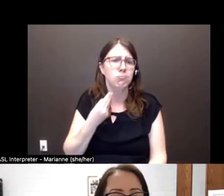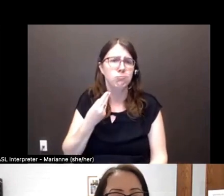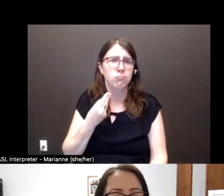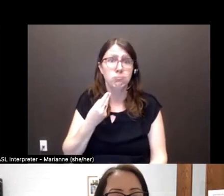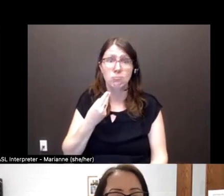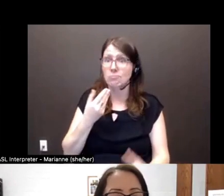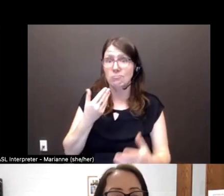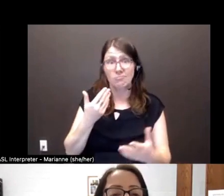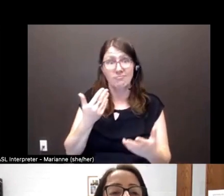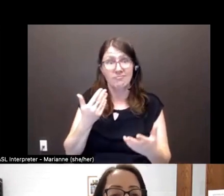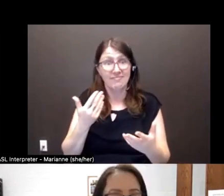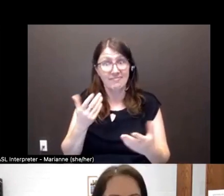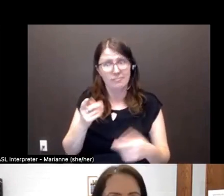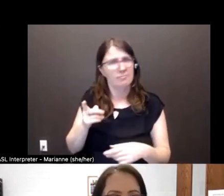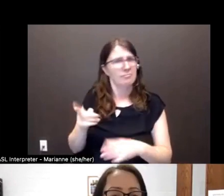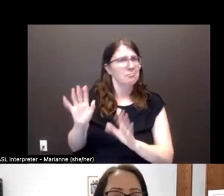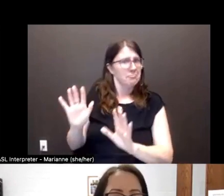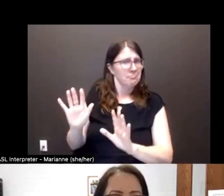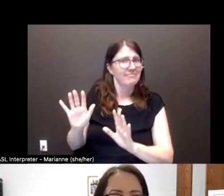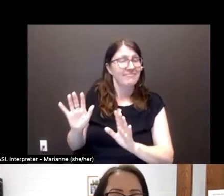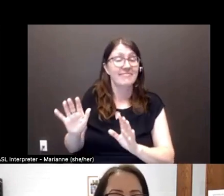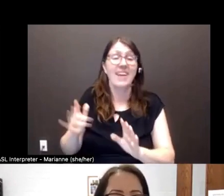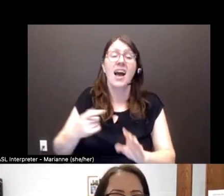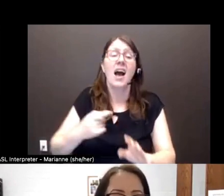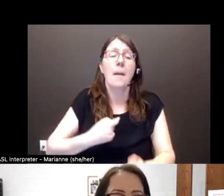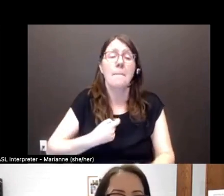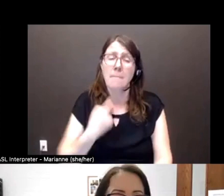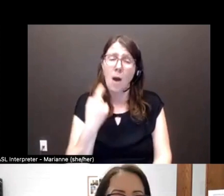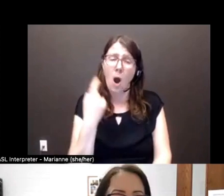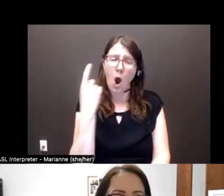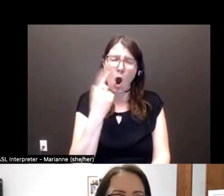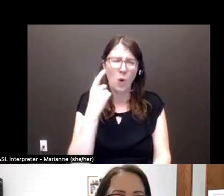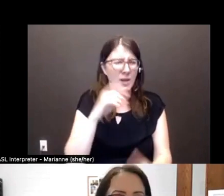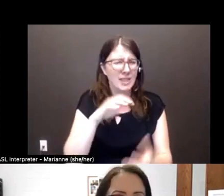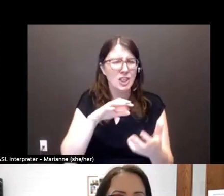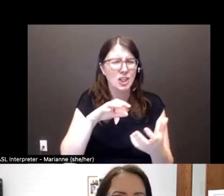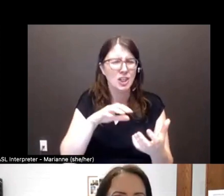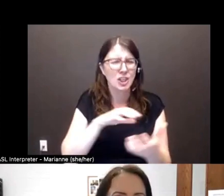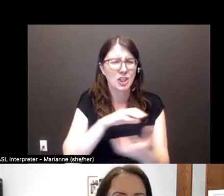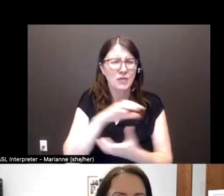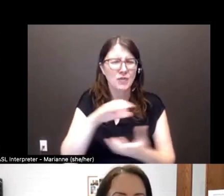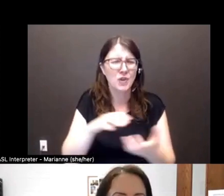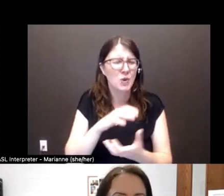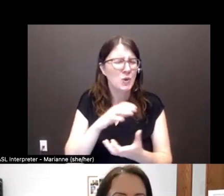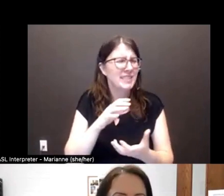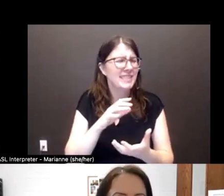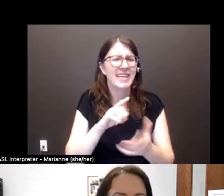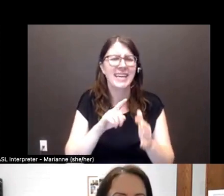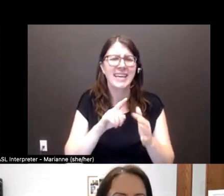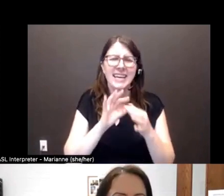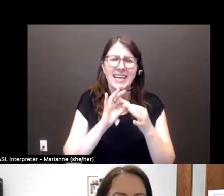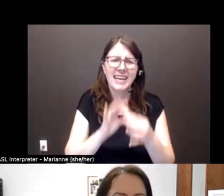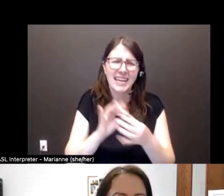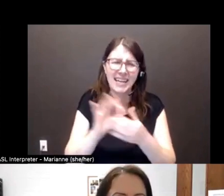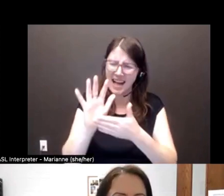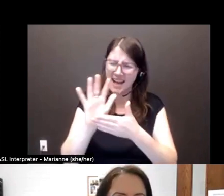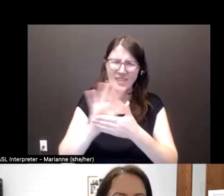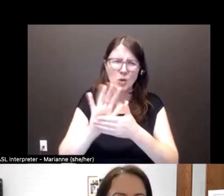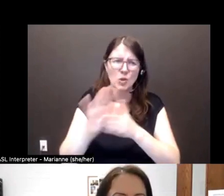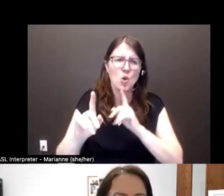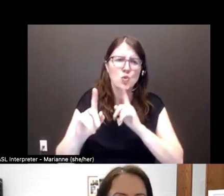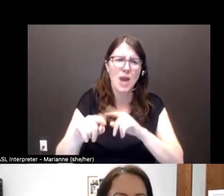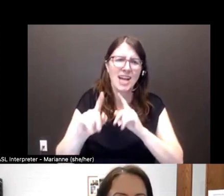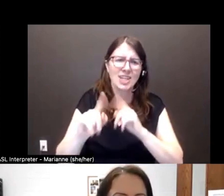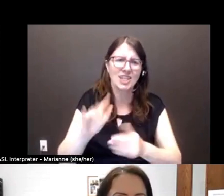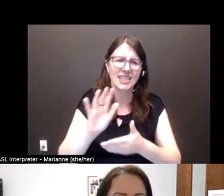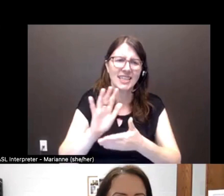about some TikToks where somebody is watching a scene and then recording themselves reacting to that scene. It's one of those trends that you